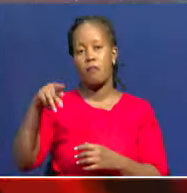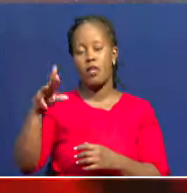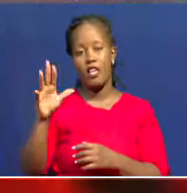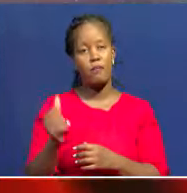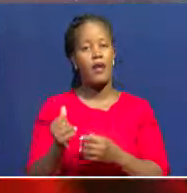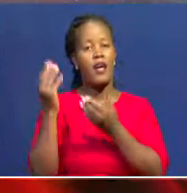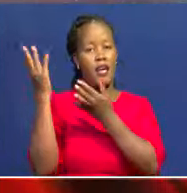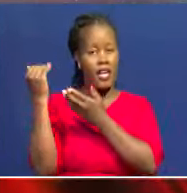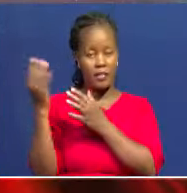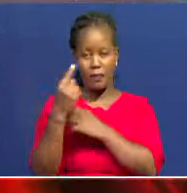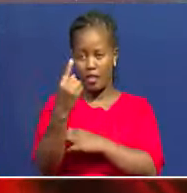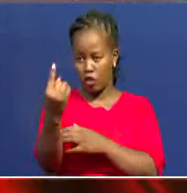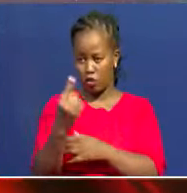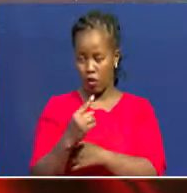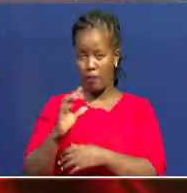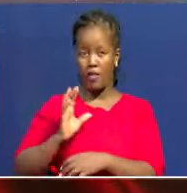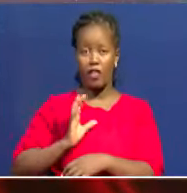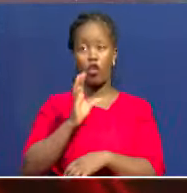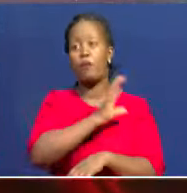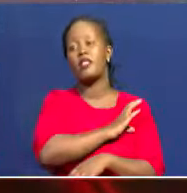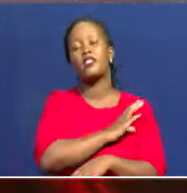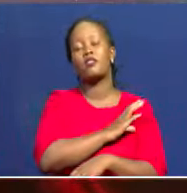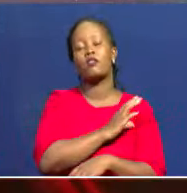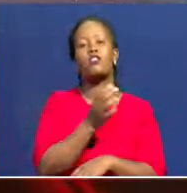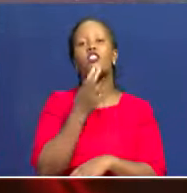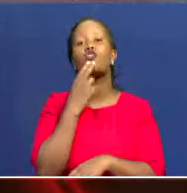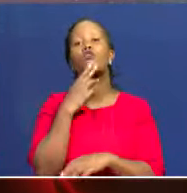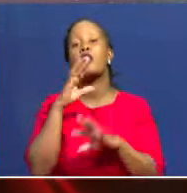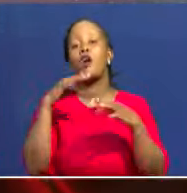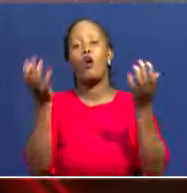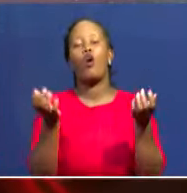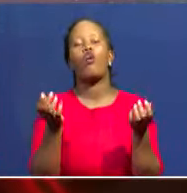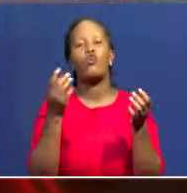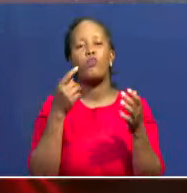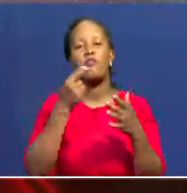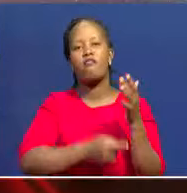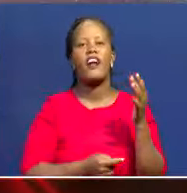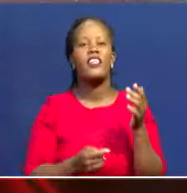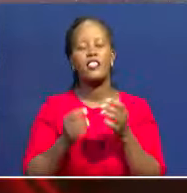on Tuesday or risk being fined ₦500,000.